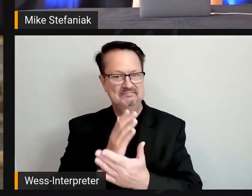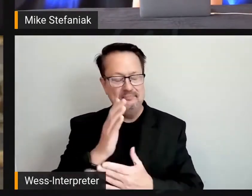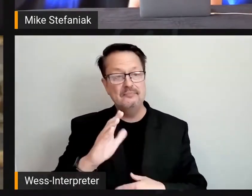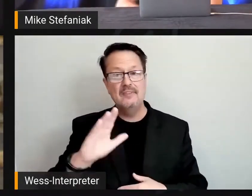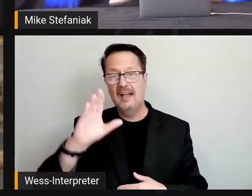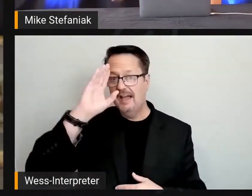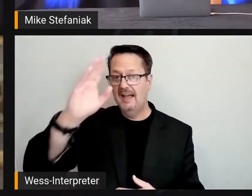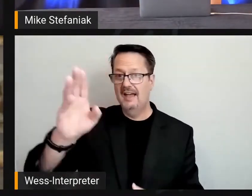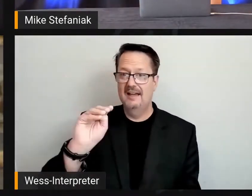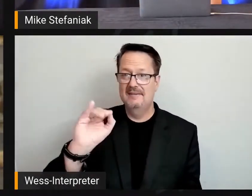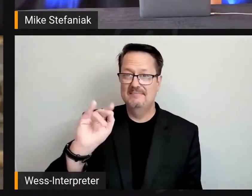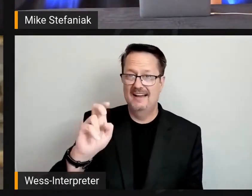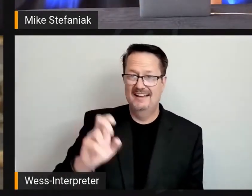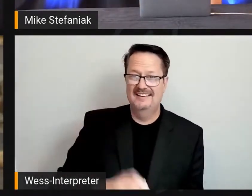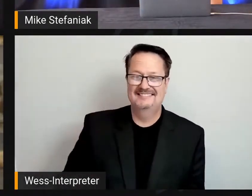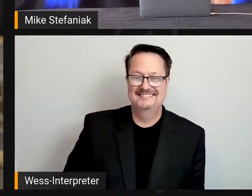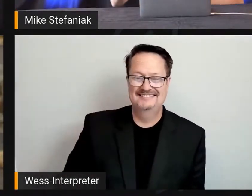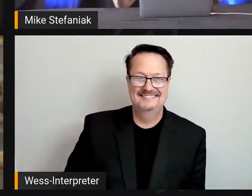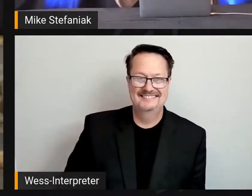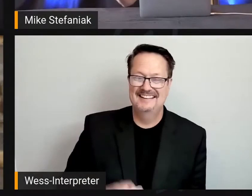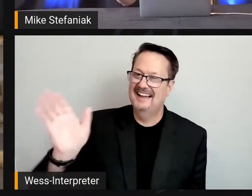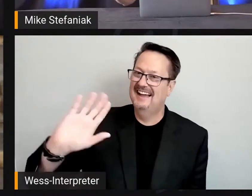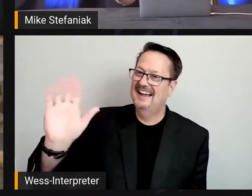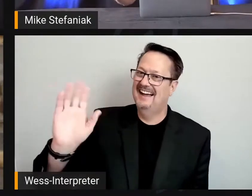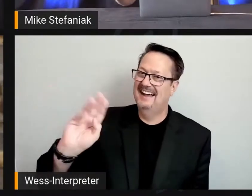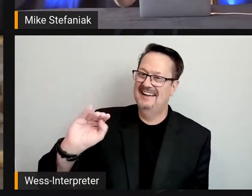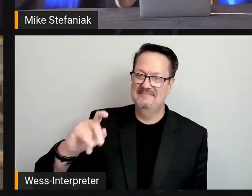Mike. Actually, hi, Mike.